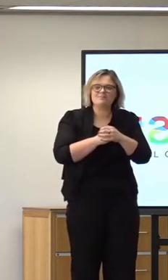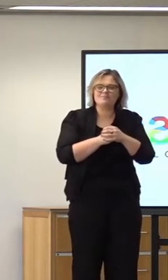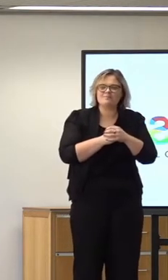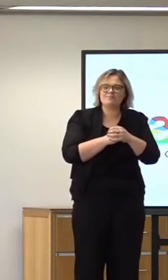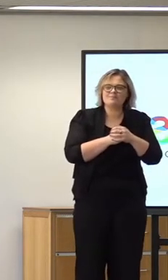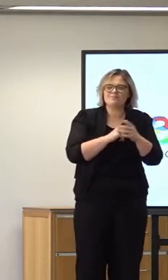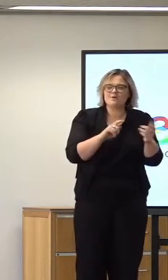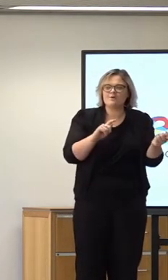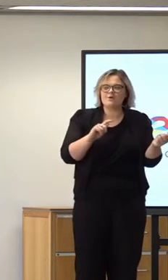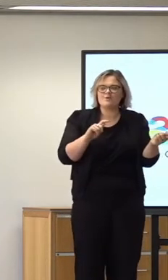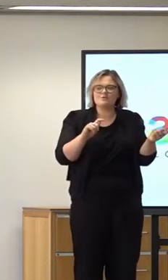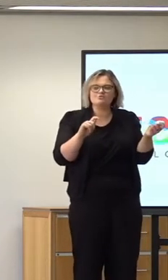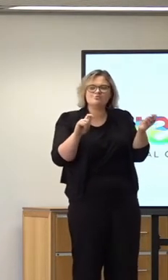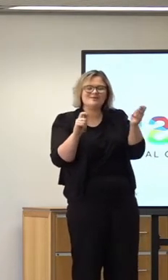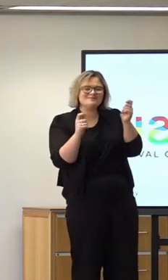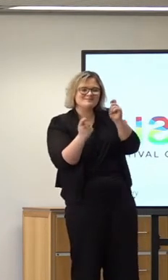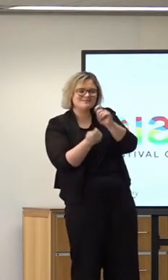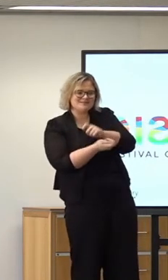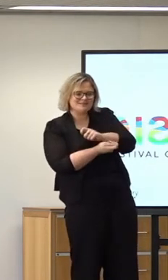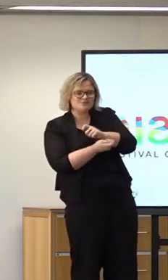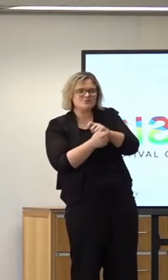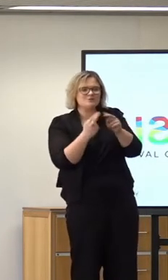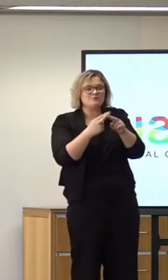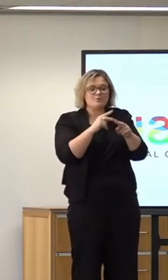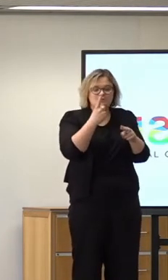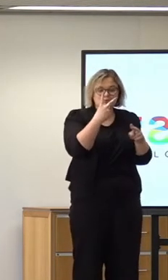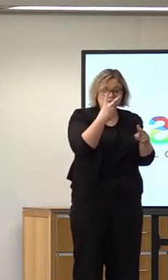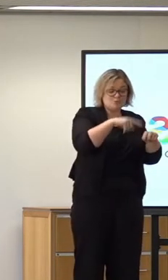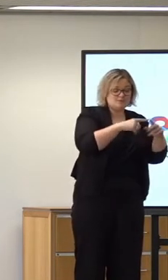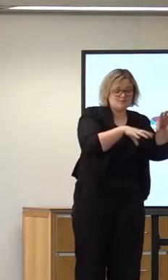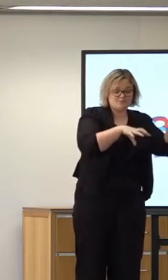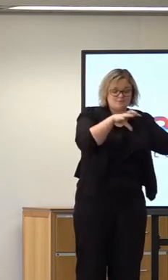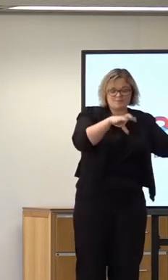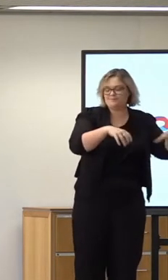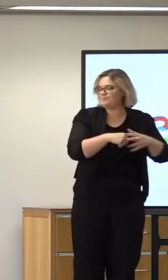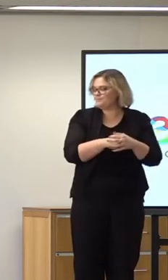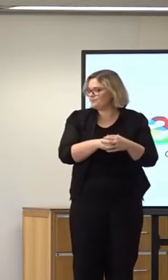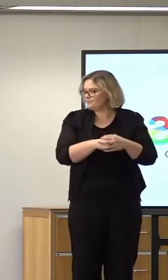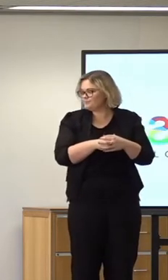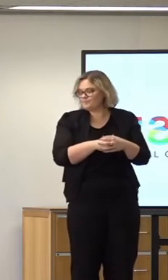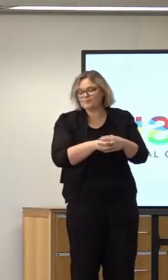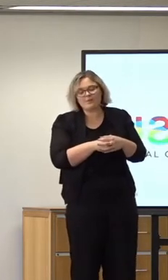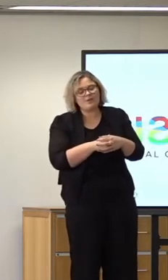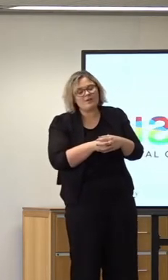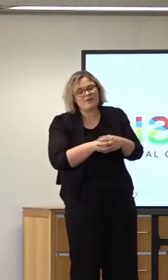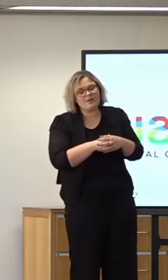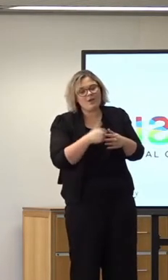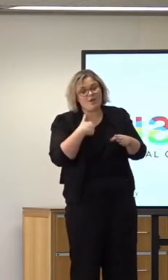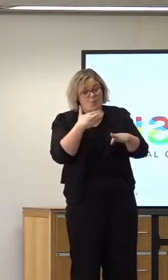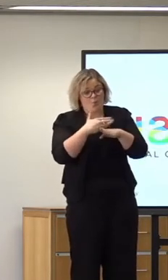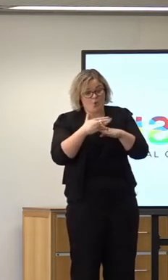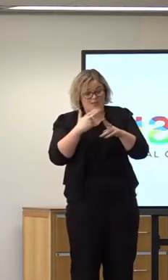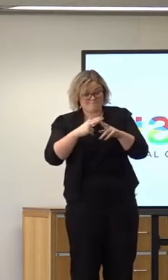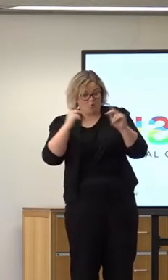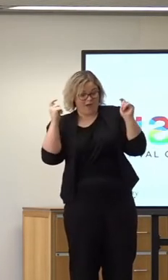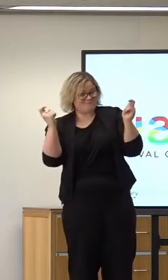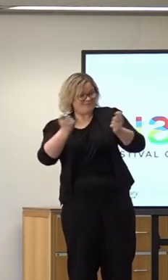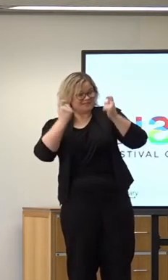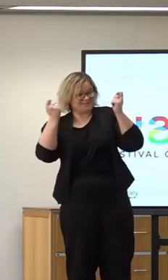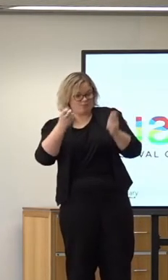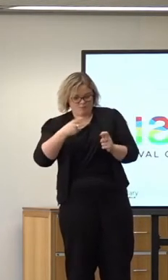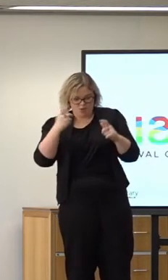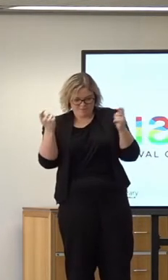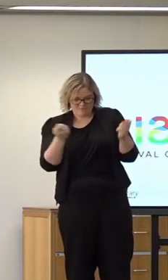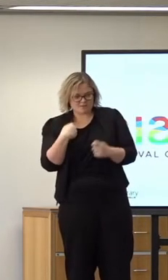speed and pace between those two institutions. I think for a festival has really highlighted for